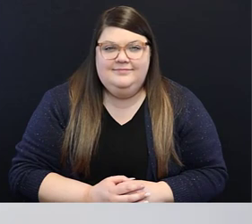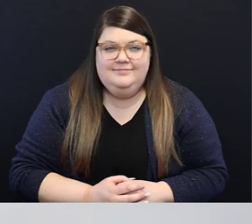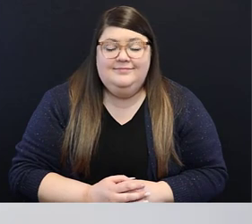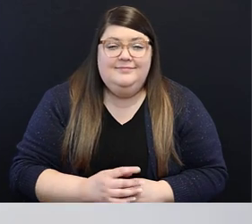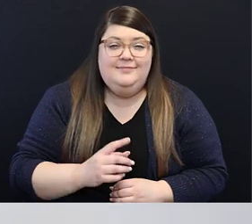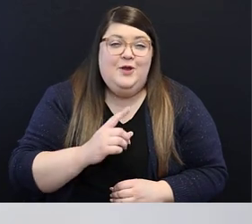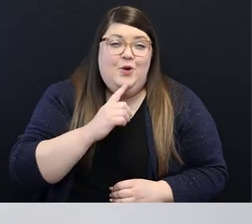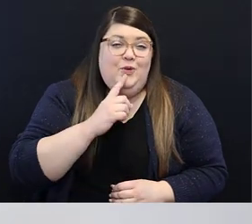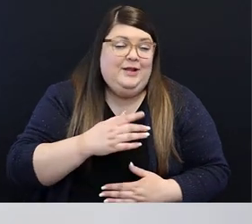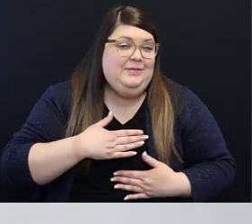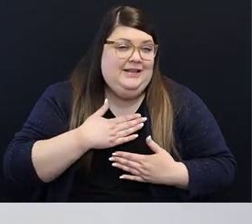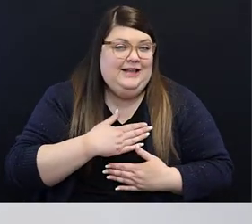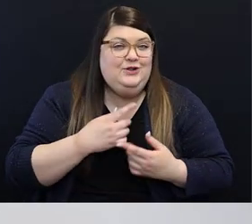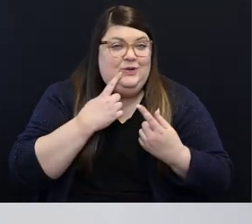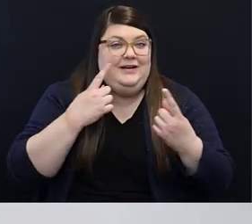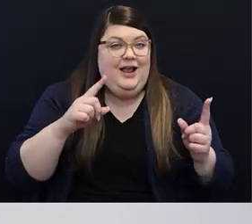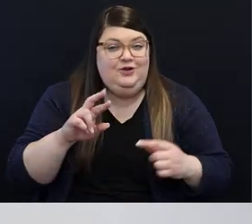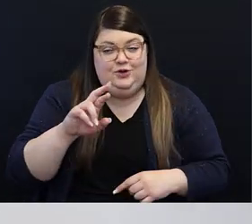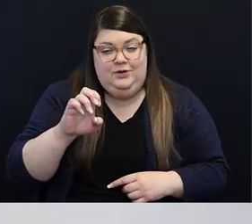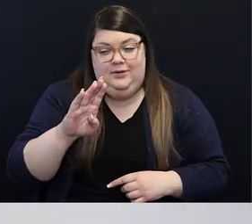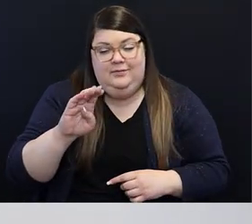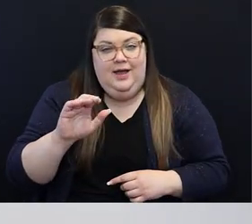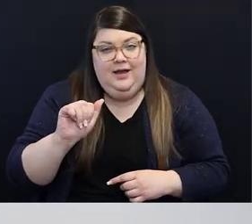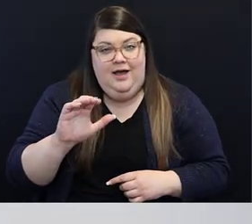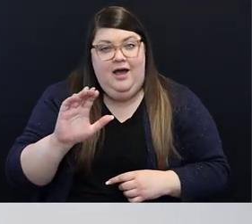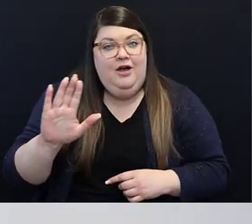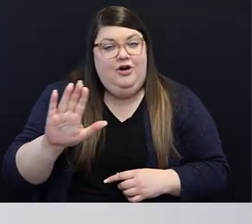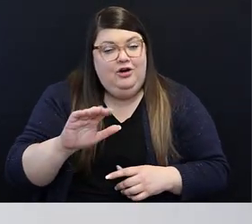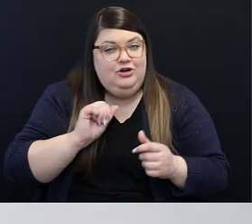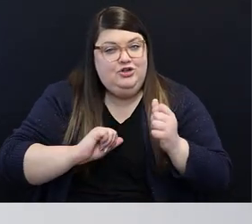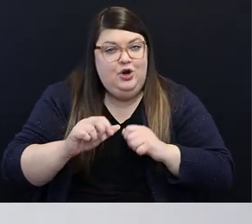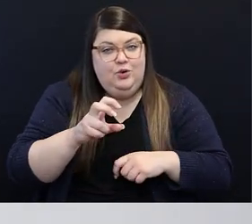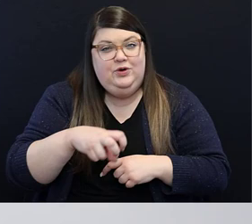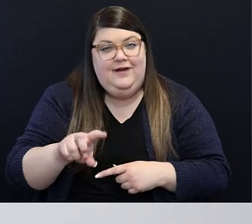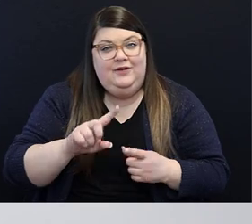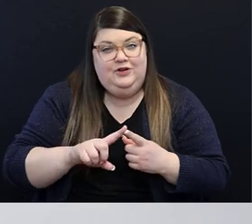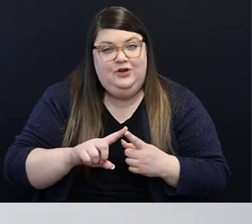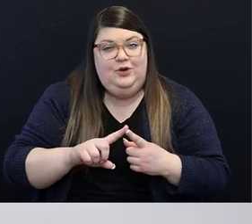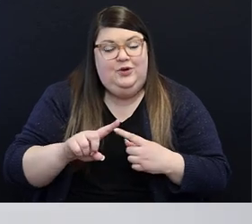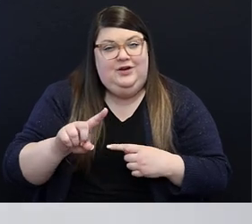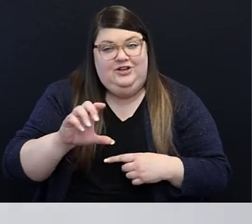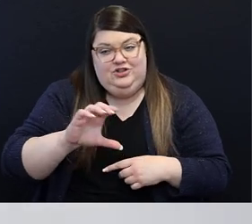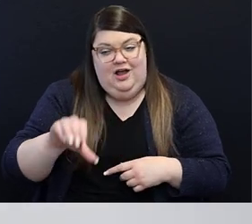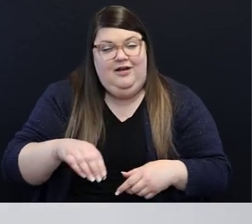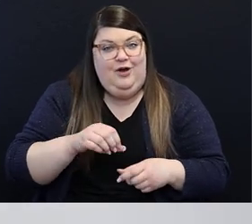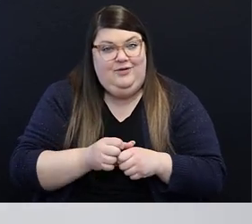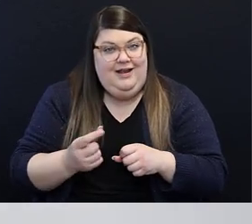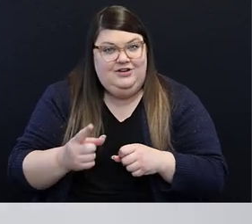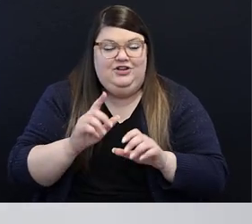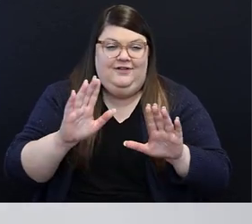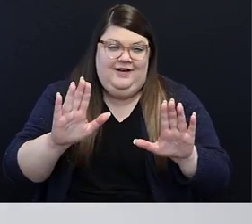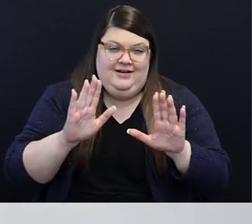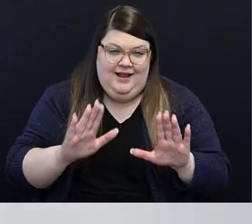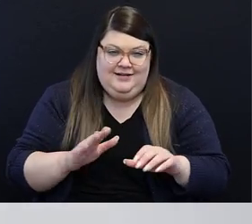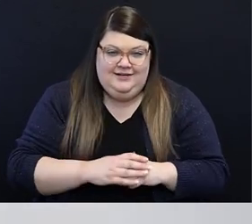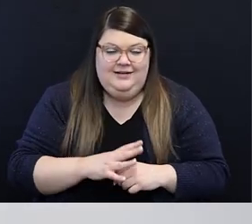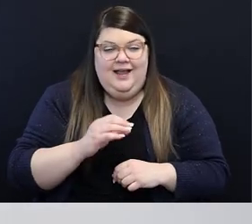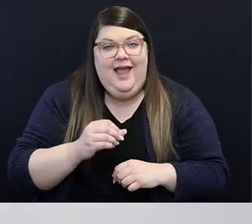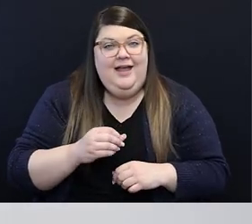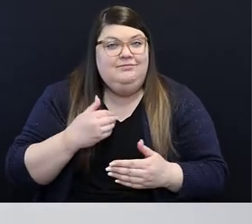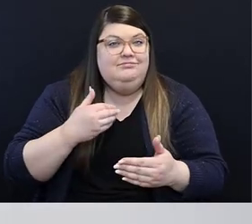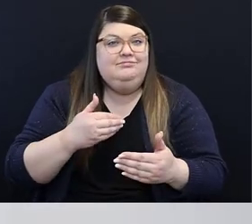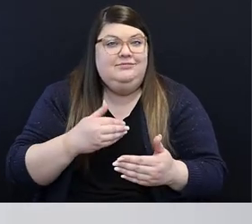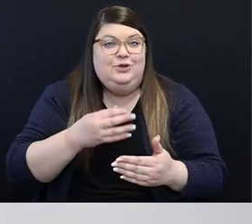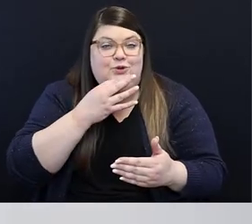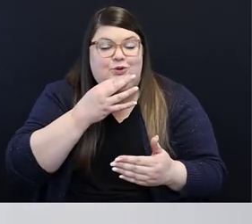I'm really pleased to announce that Rebecca's show will travel to the MCA in Chicago next year, which is fantastic. And there is a